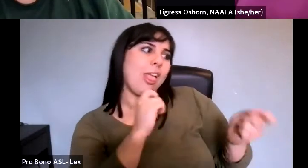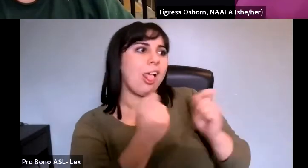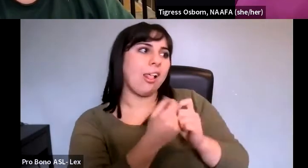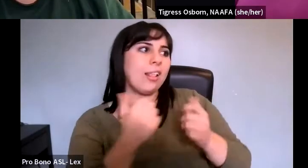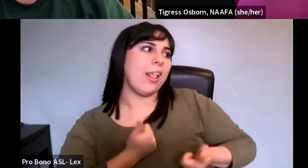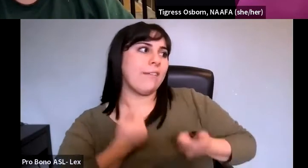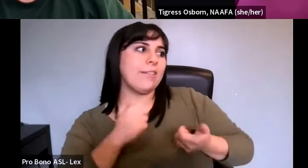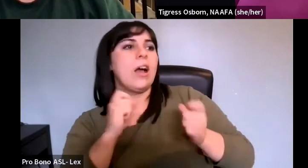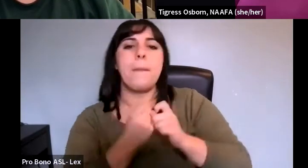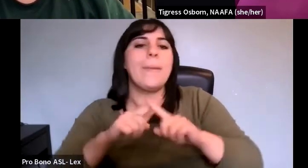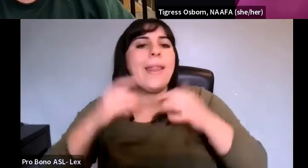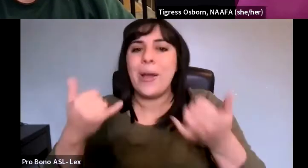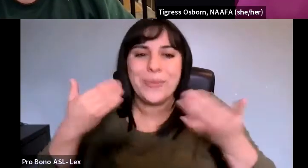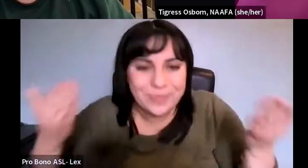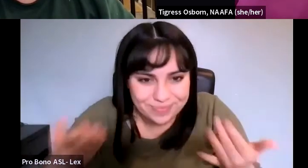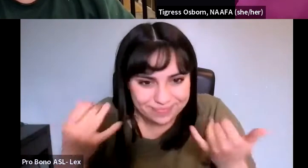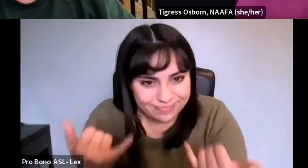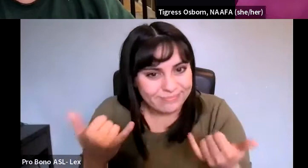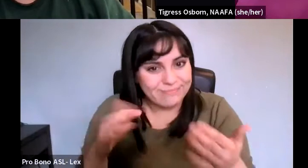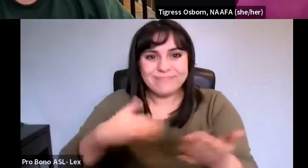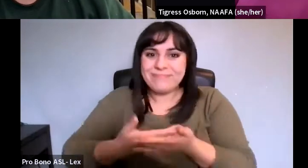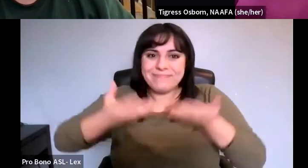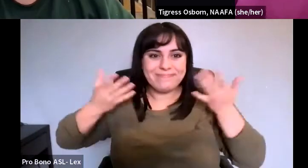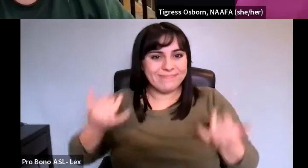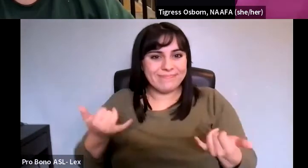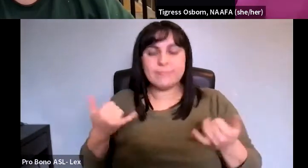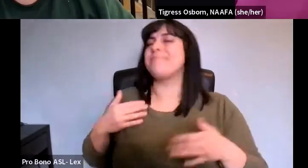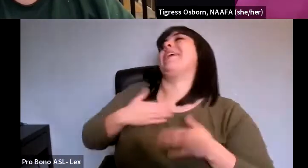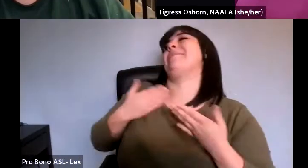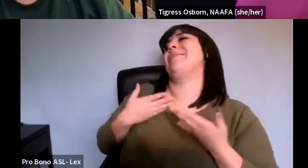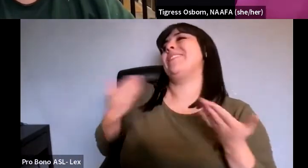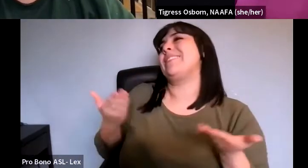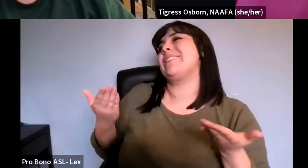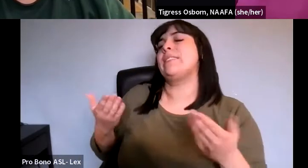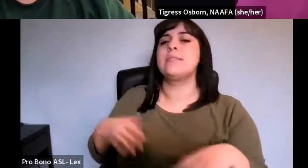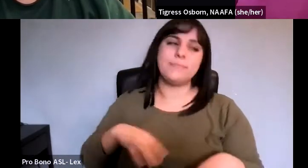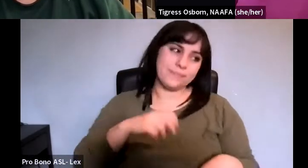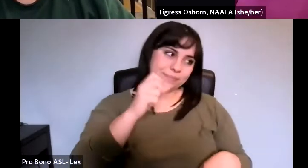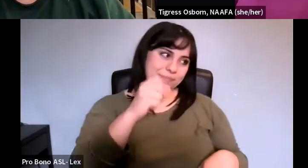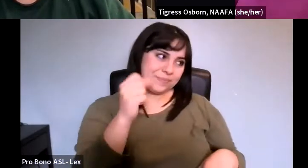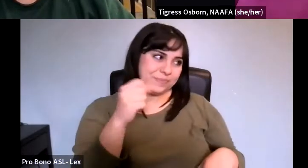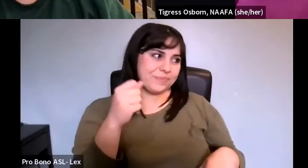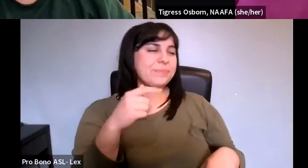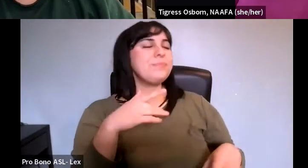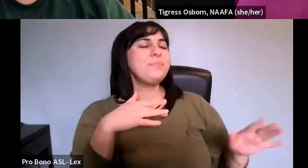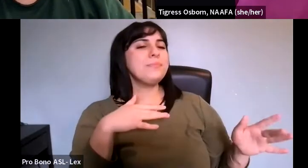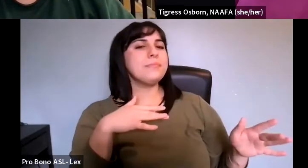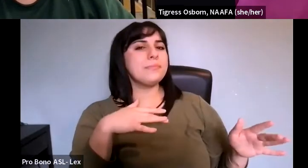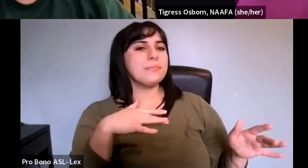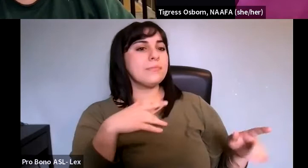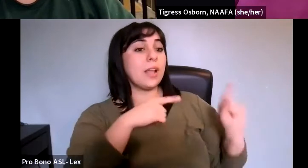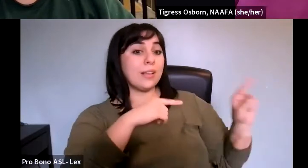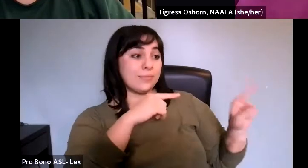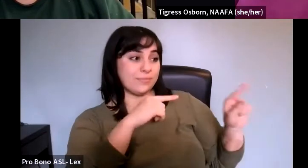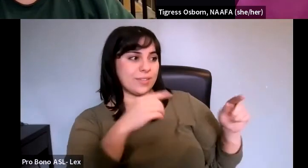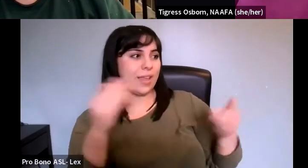today. We got here. I'm so happy to be here. I had the pleasure of being invited by Sofie to be on her Who Hurt You